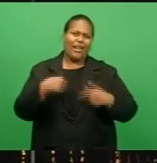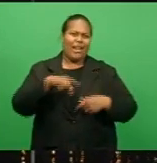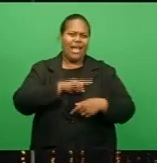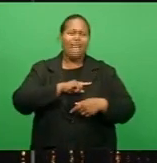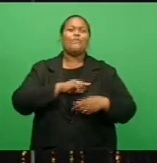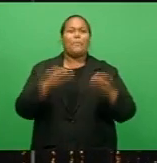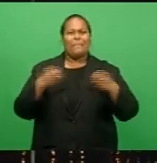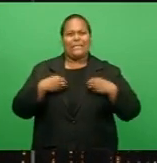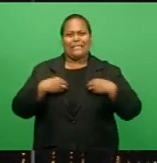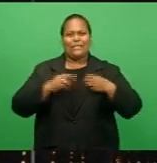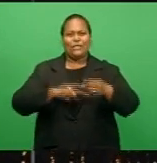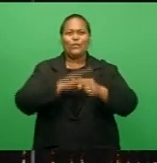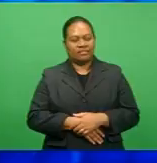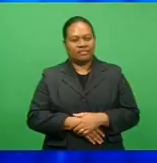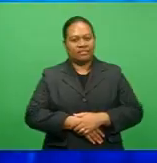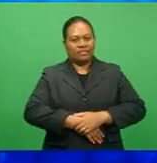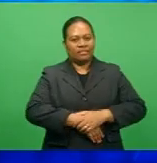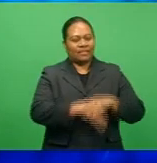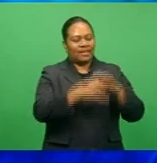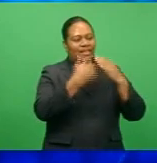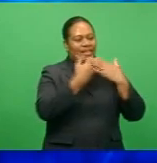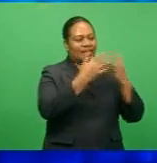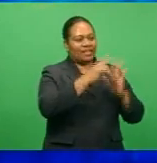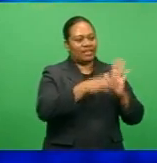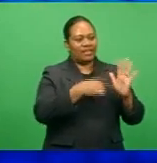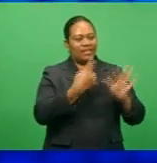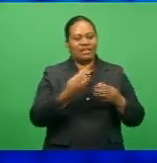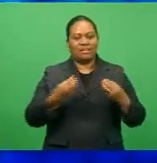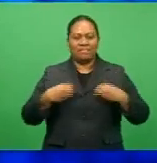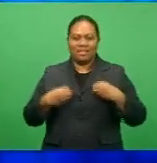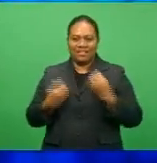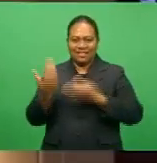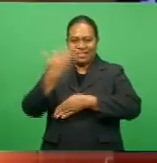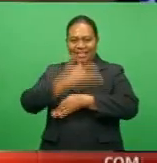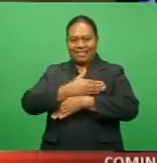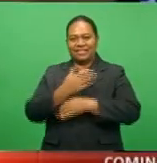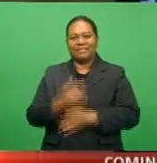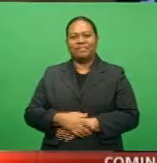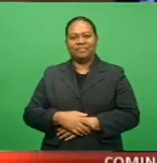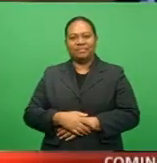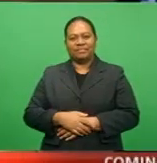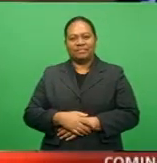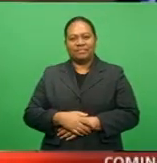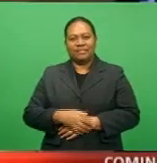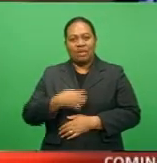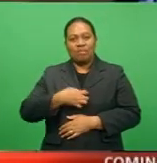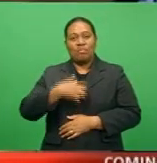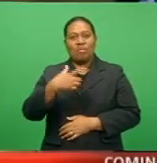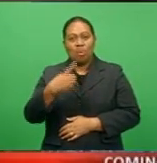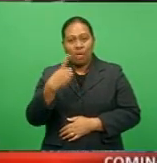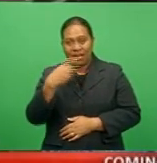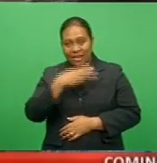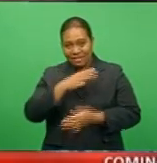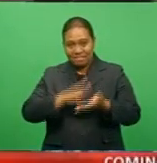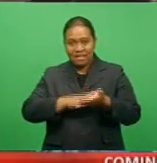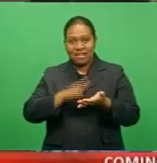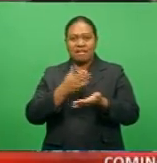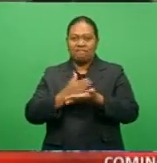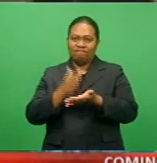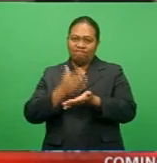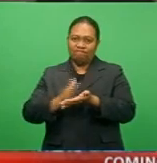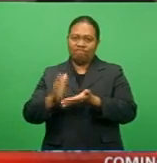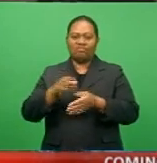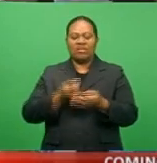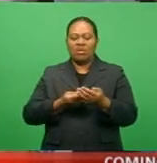in business. Thanks, Jackie. Coming up in business tonight, over 100 million in FNPF